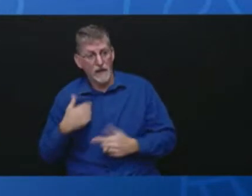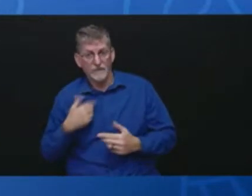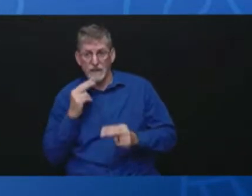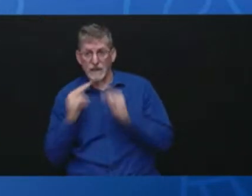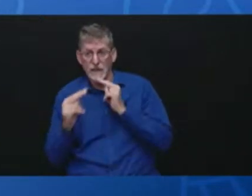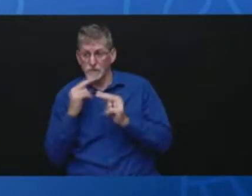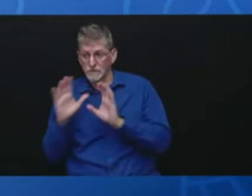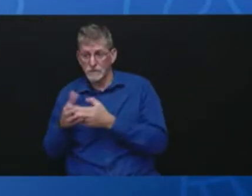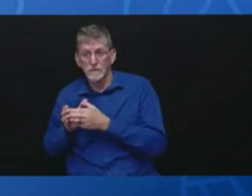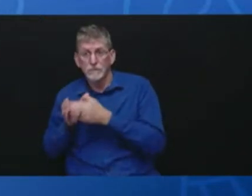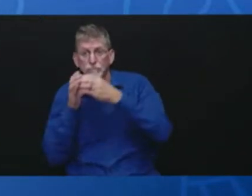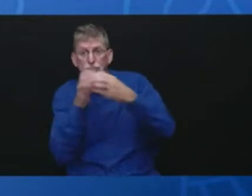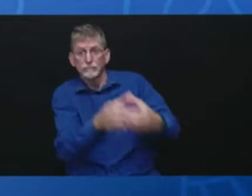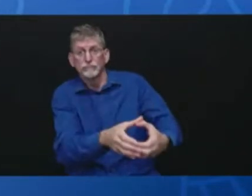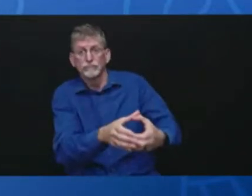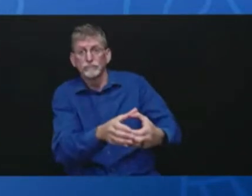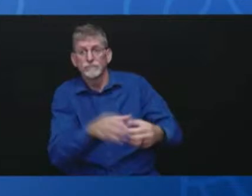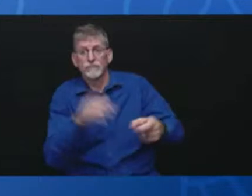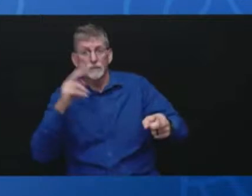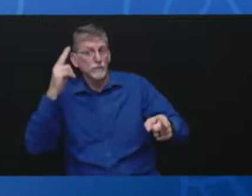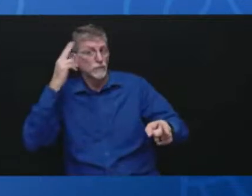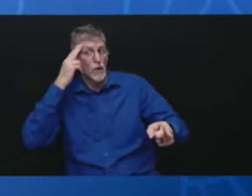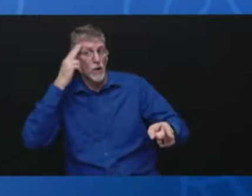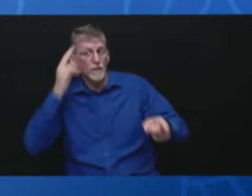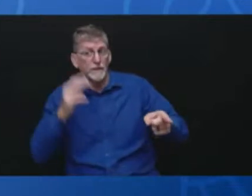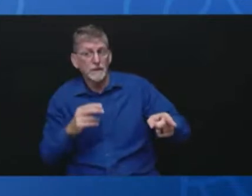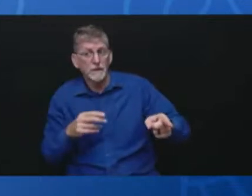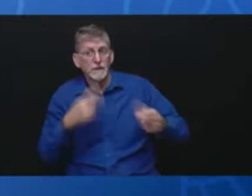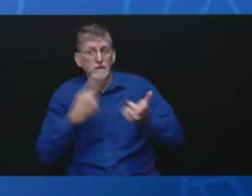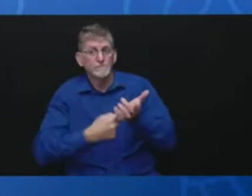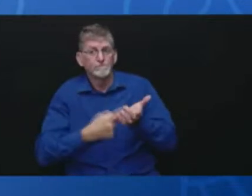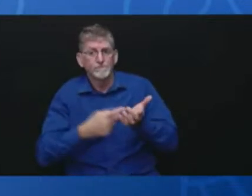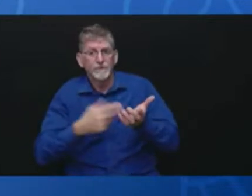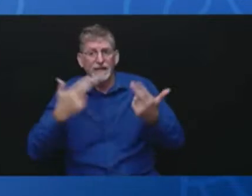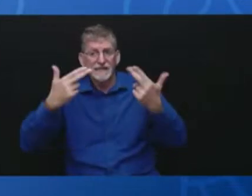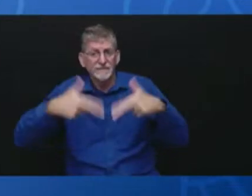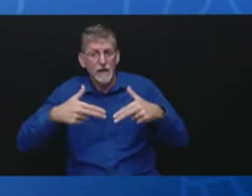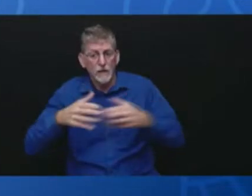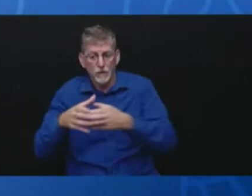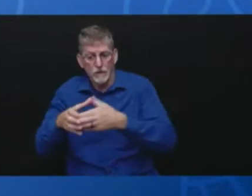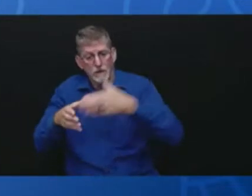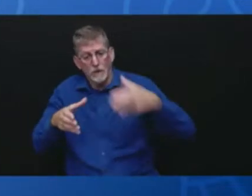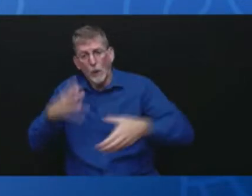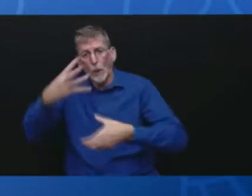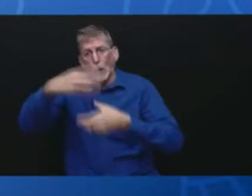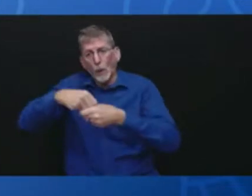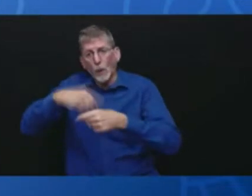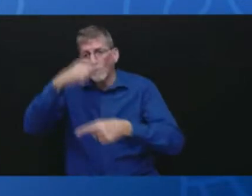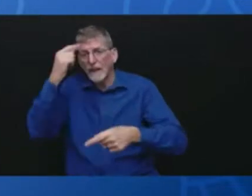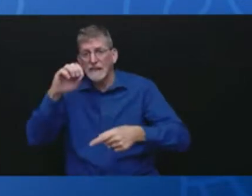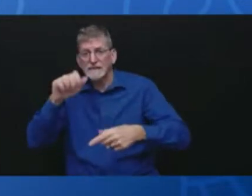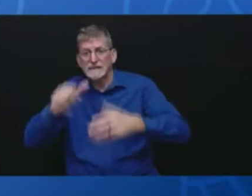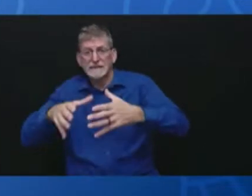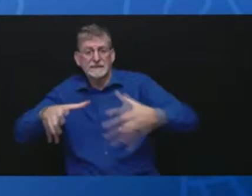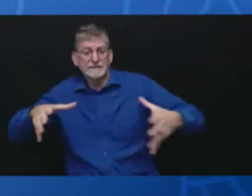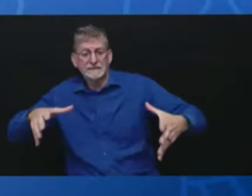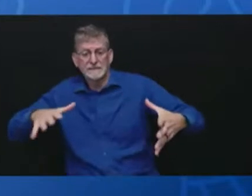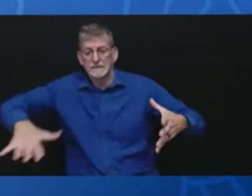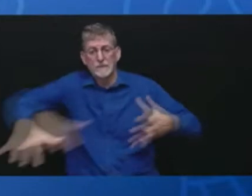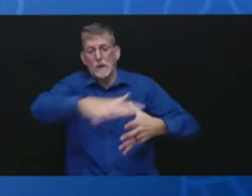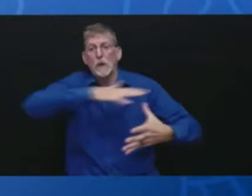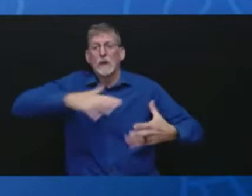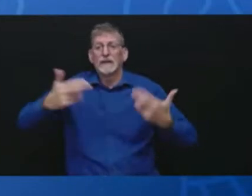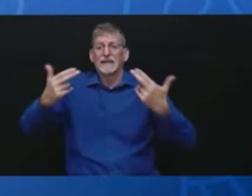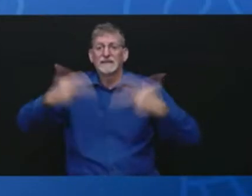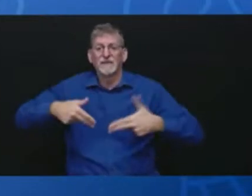the ceasefire to the Black Sea on the way to the full ceasefire, which is always the prize. That's the prize right now.